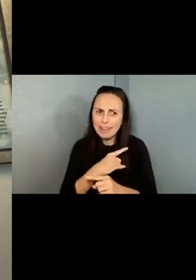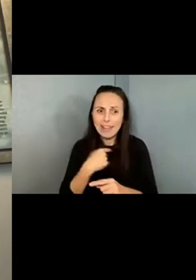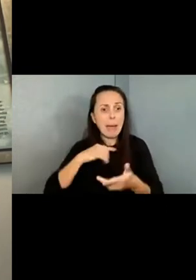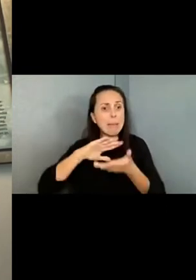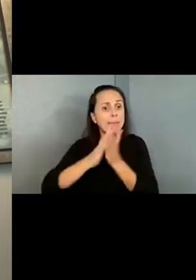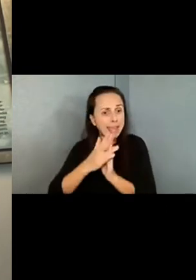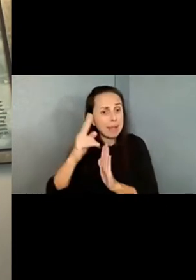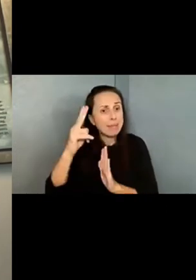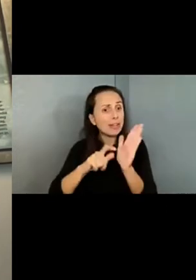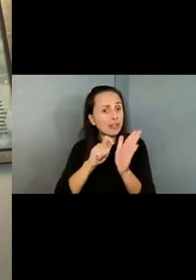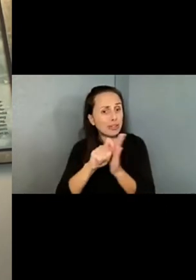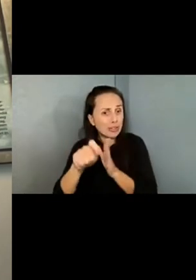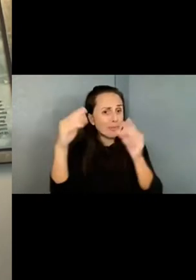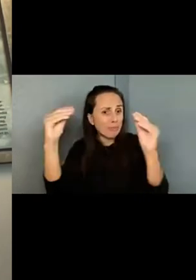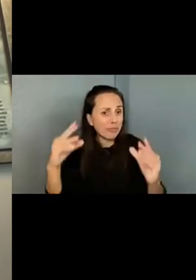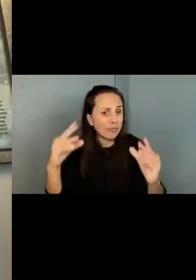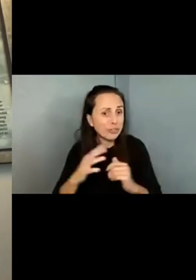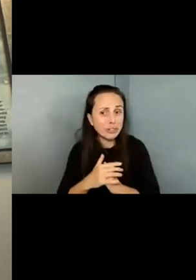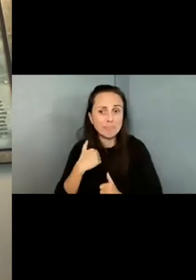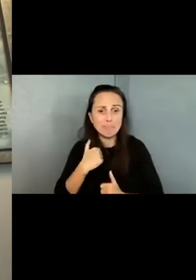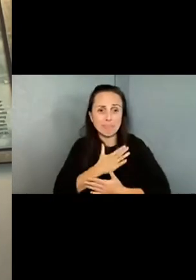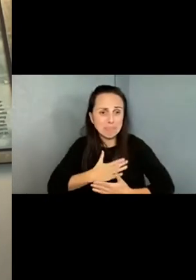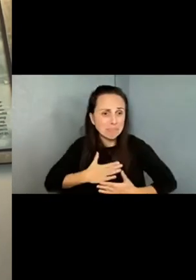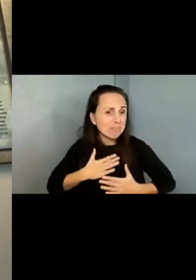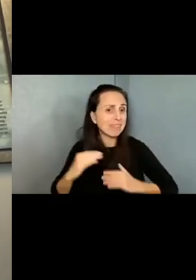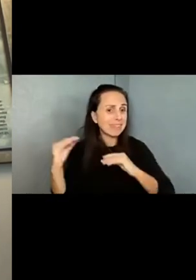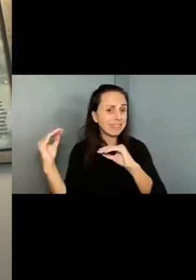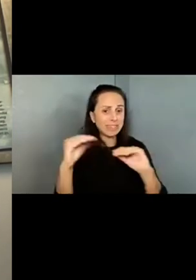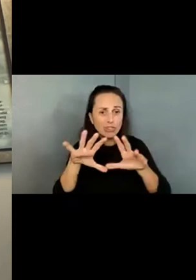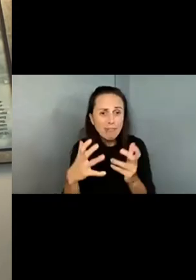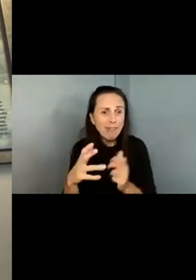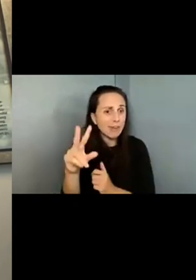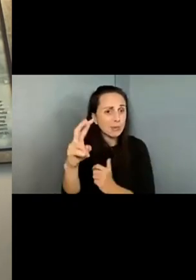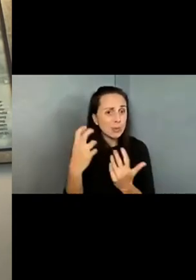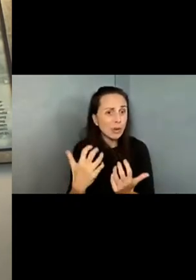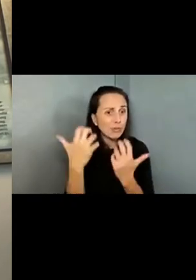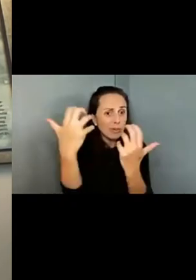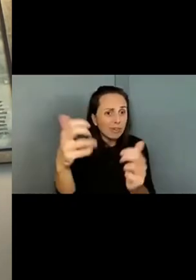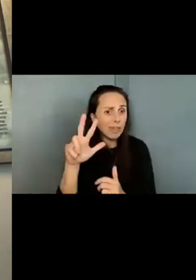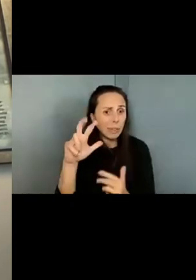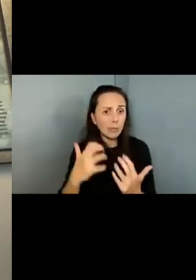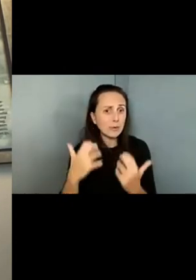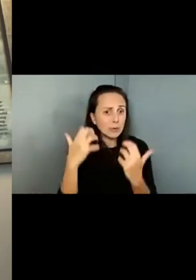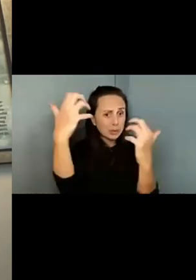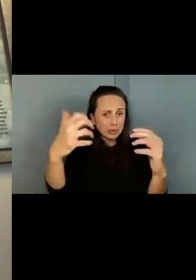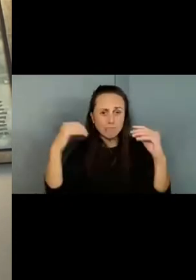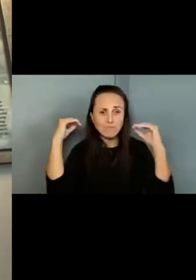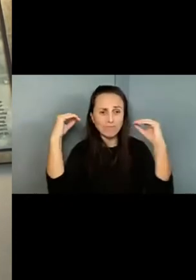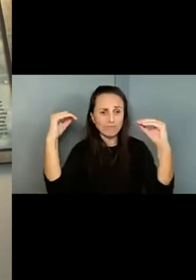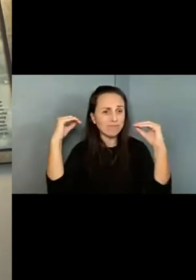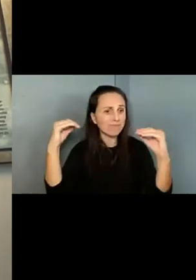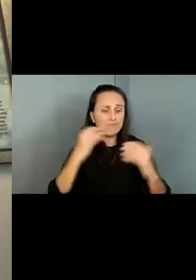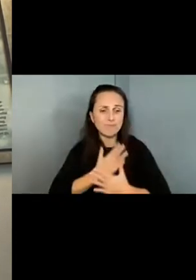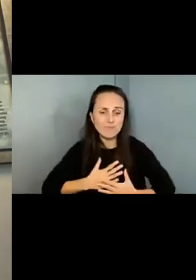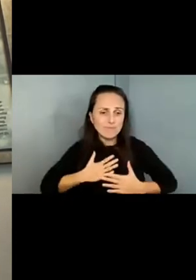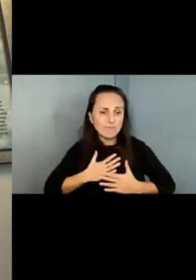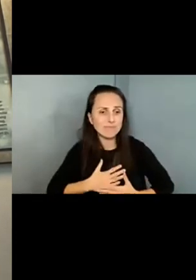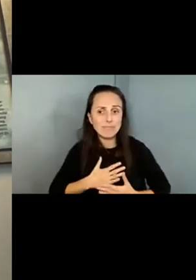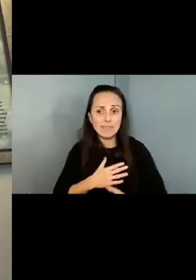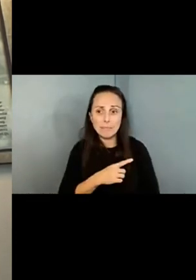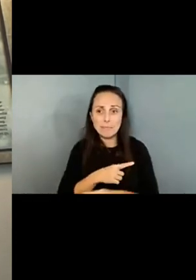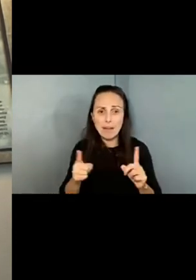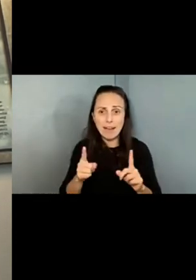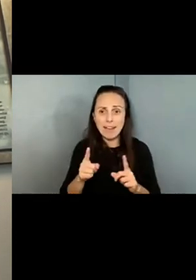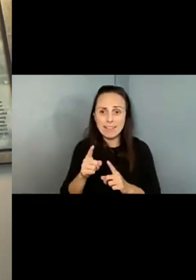professor who enjoys teaching classes of 200 to 300 students at once. But isn't that usually